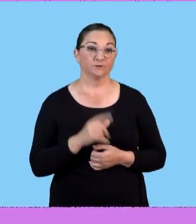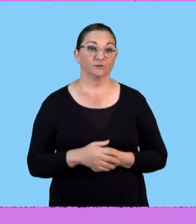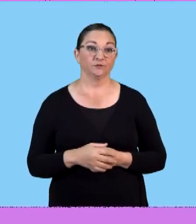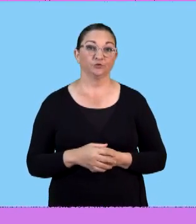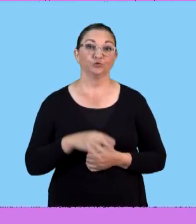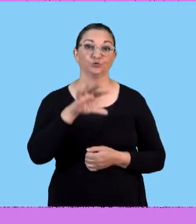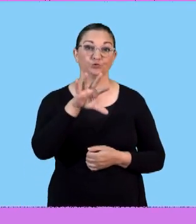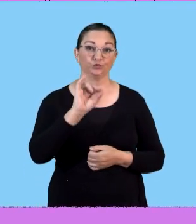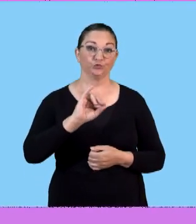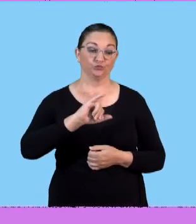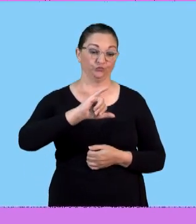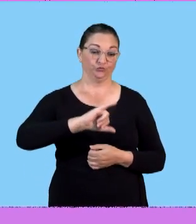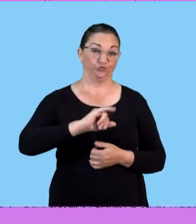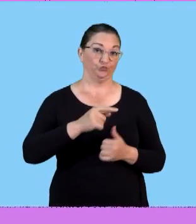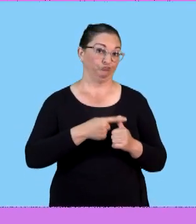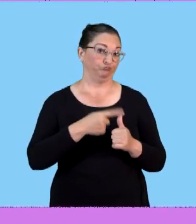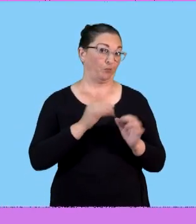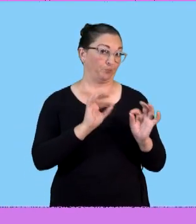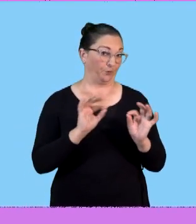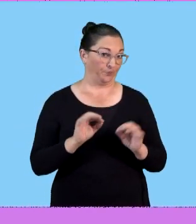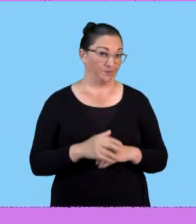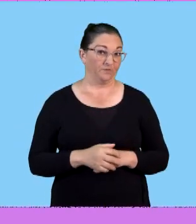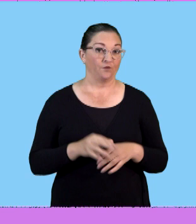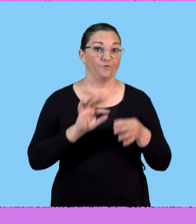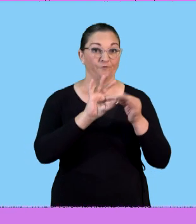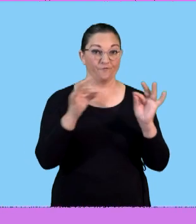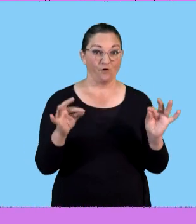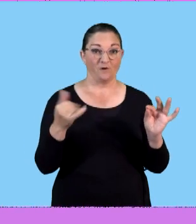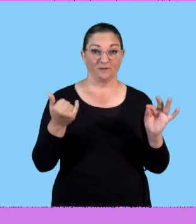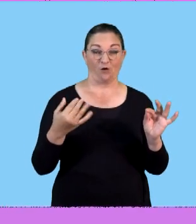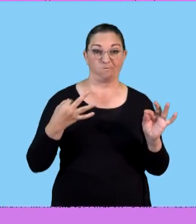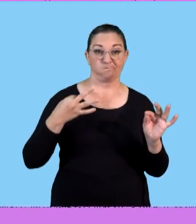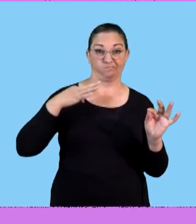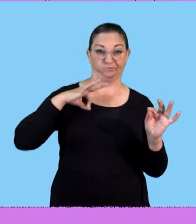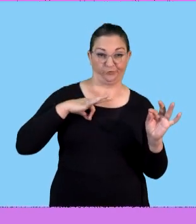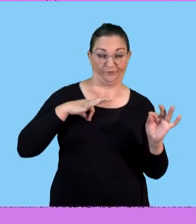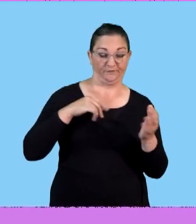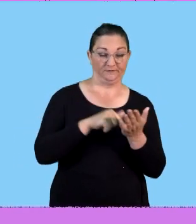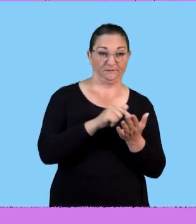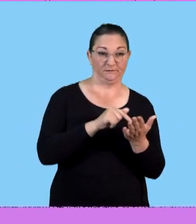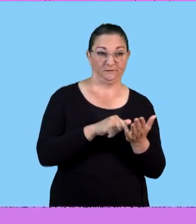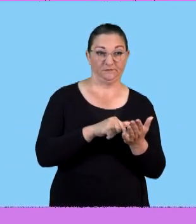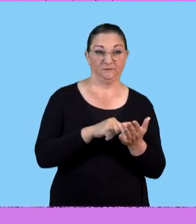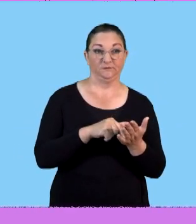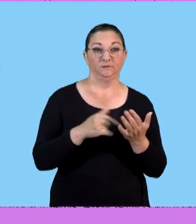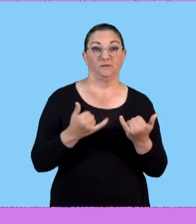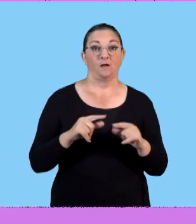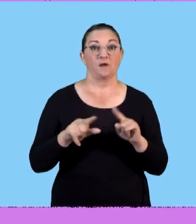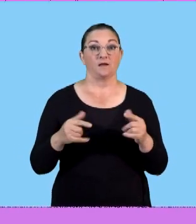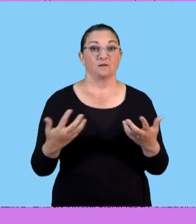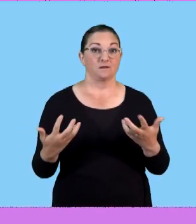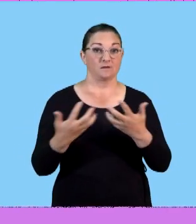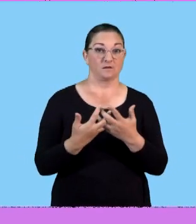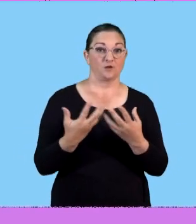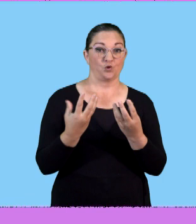saying choose the correct answer. Okay, so the formula for calculating profit, remember, coupled with measurement, we'll